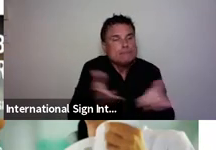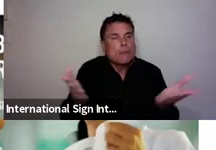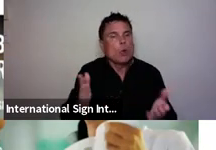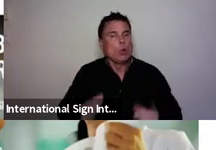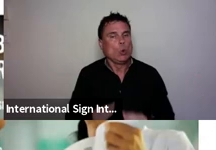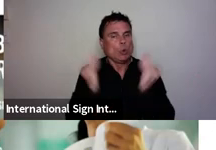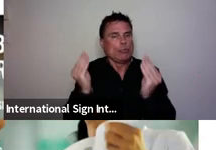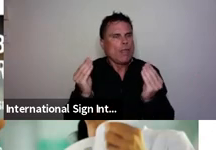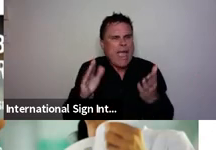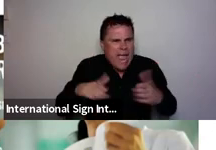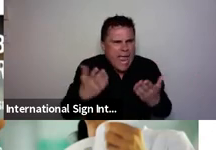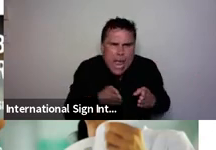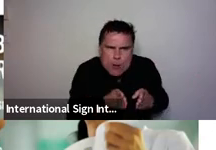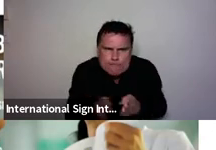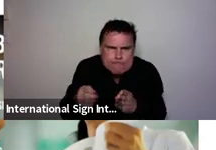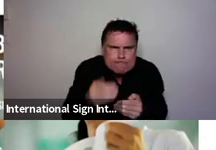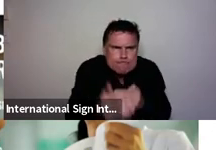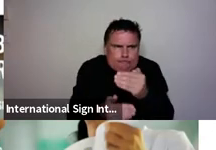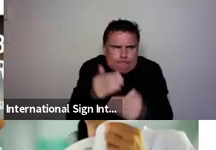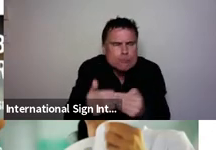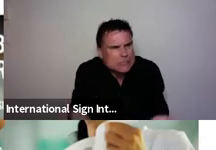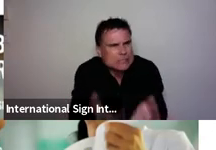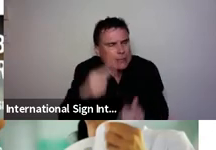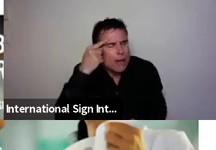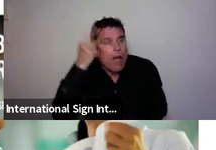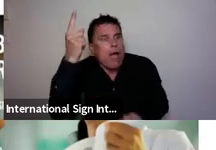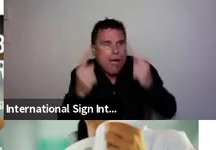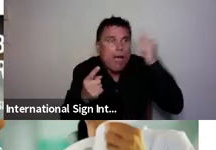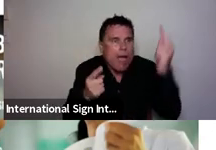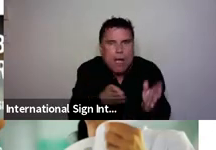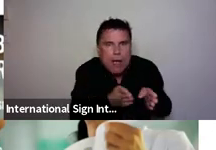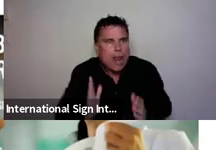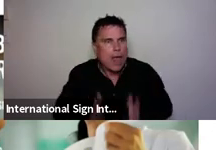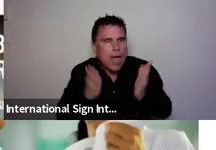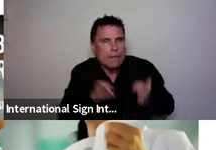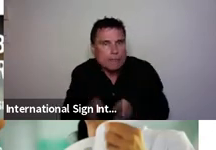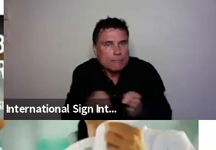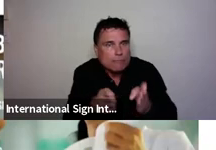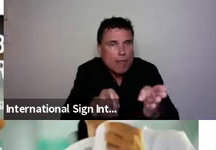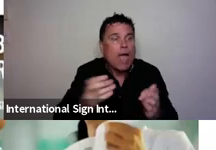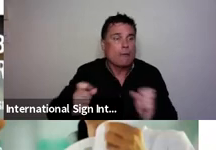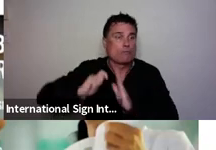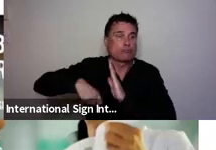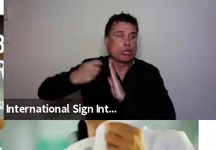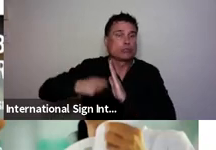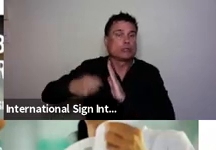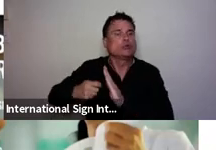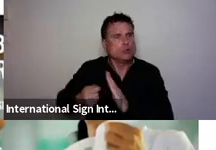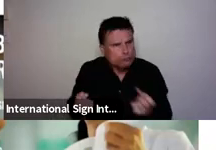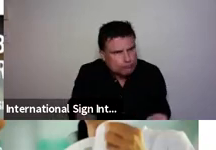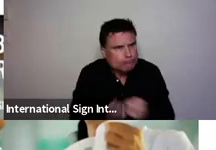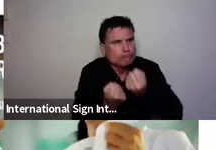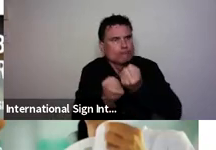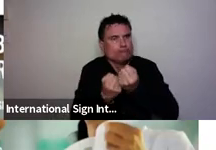guidance for ensuring that the programming for all young people continues. These 8 briefs touch on many